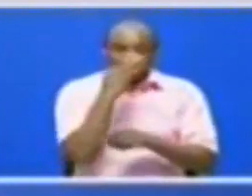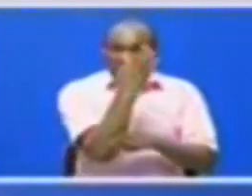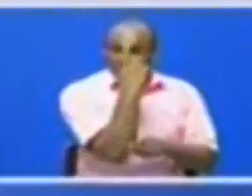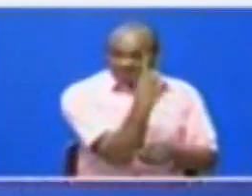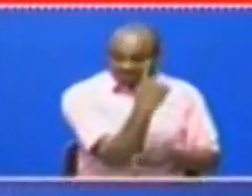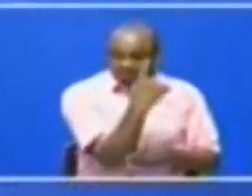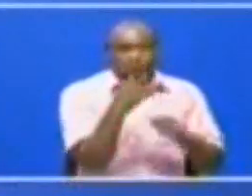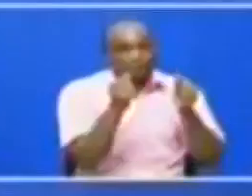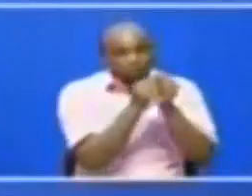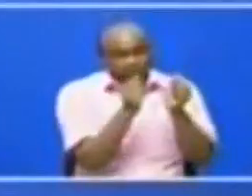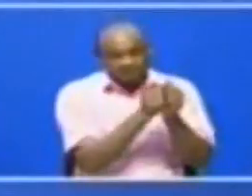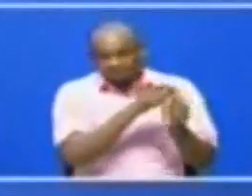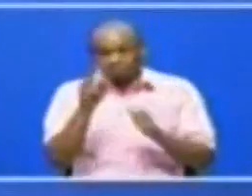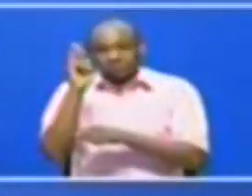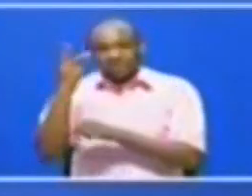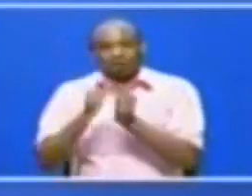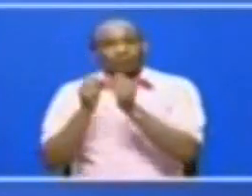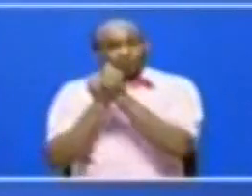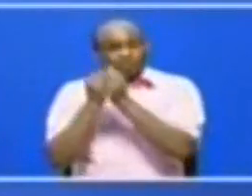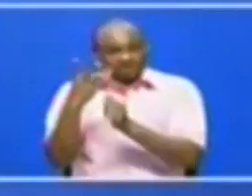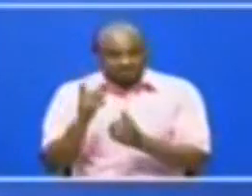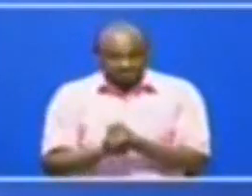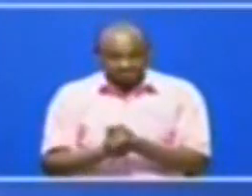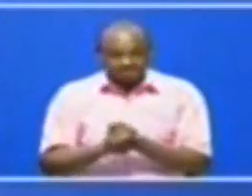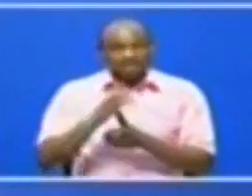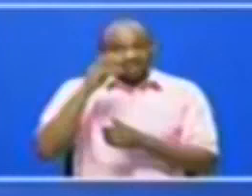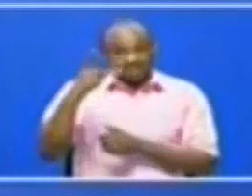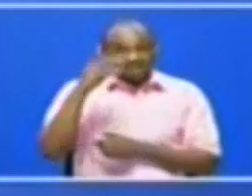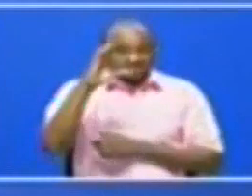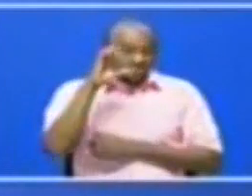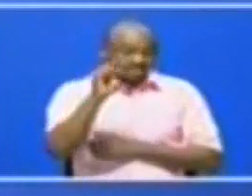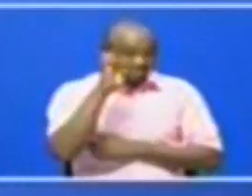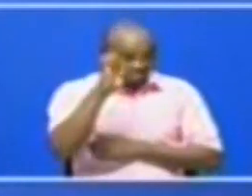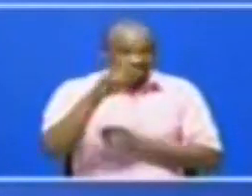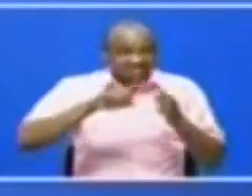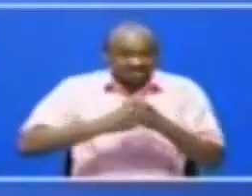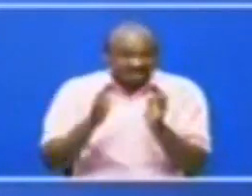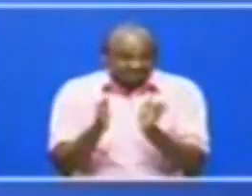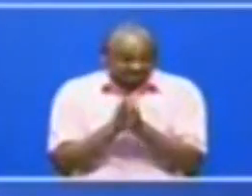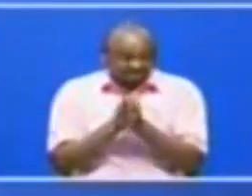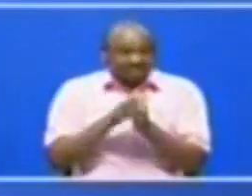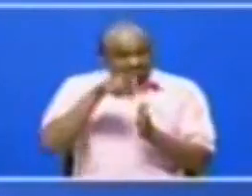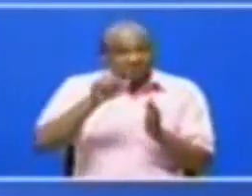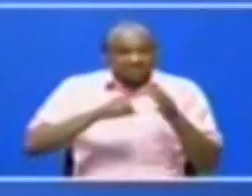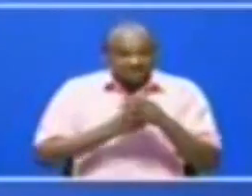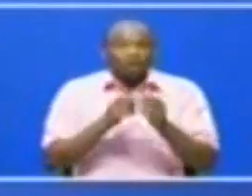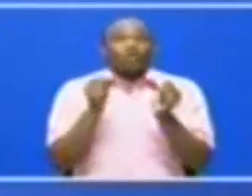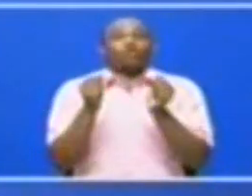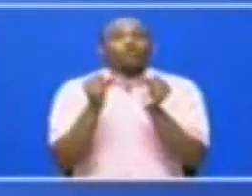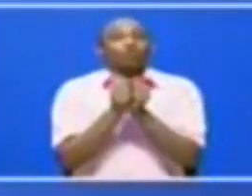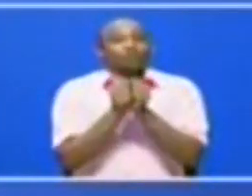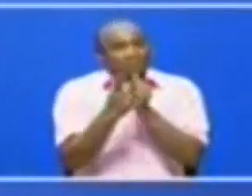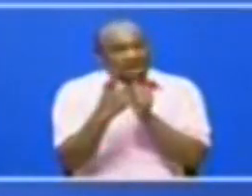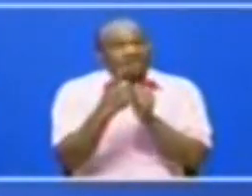31st of October and the 2nd of November. KCSE exams are subsequently set to begin on the 6th